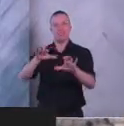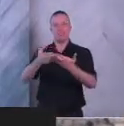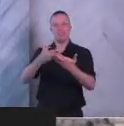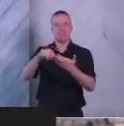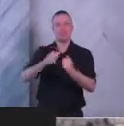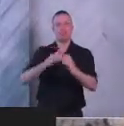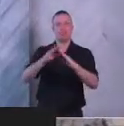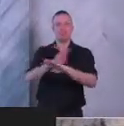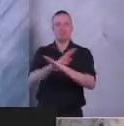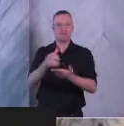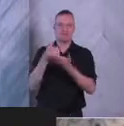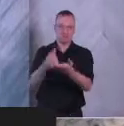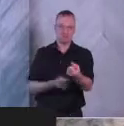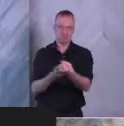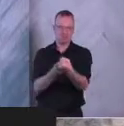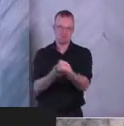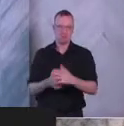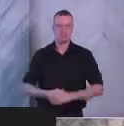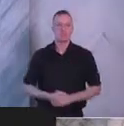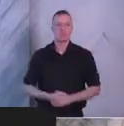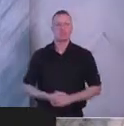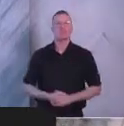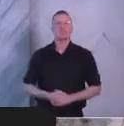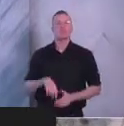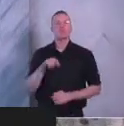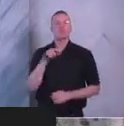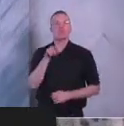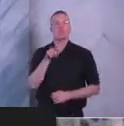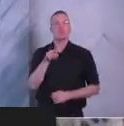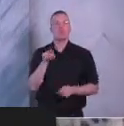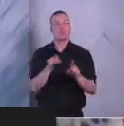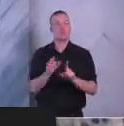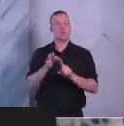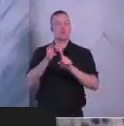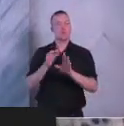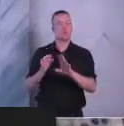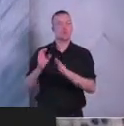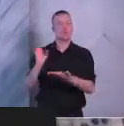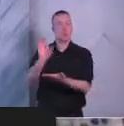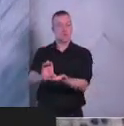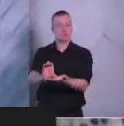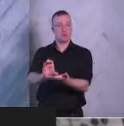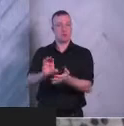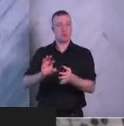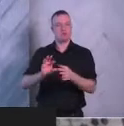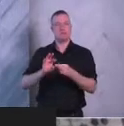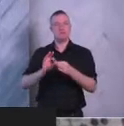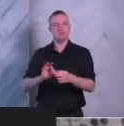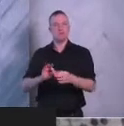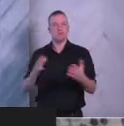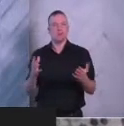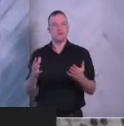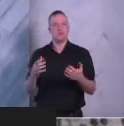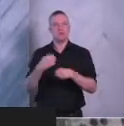businesses. So these are also special grants in terms of ensuring that